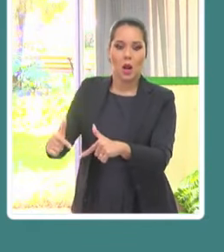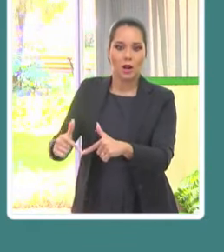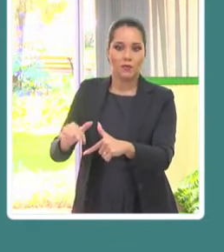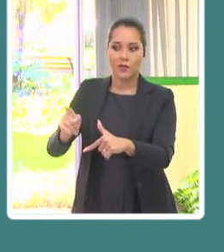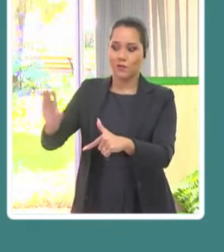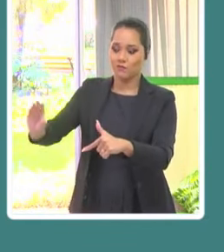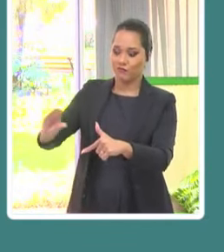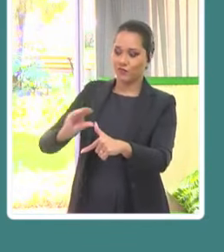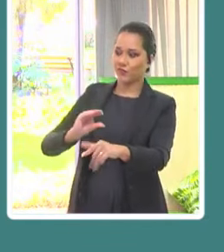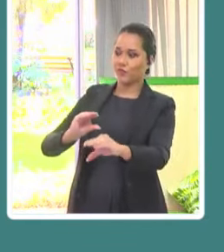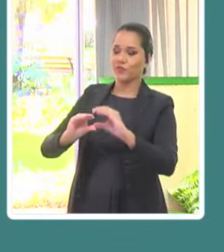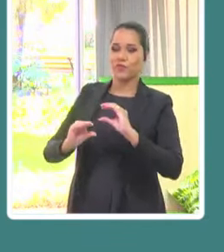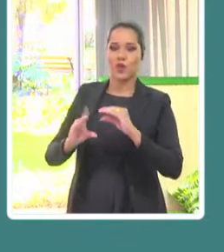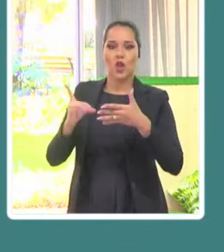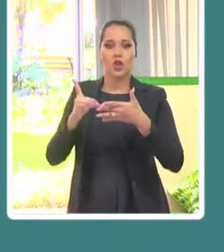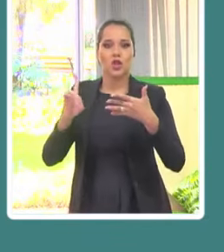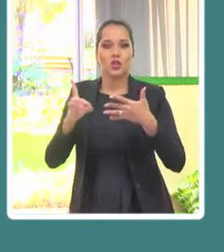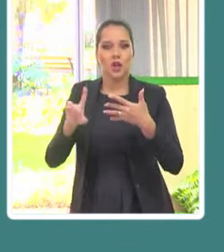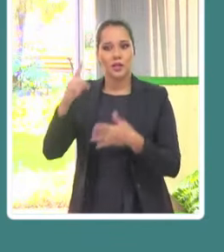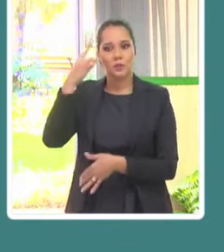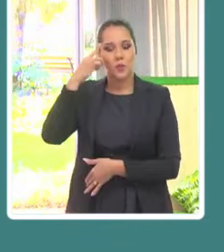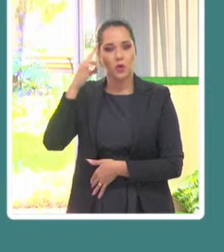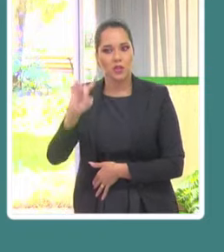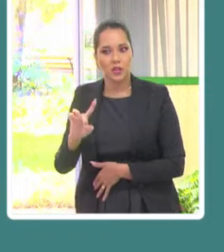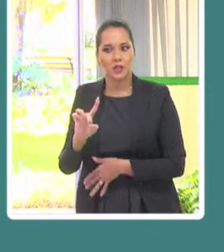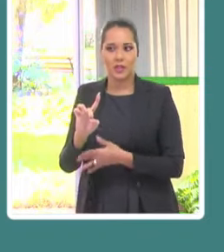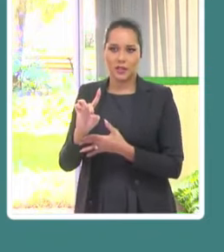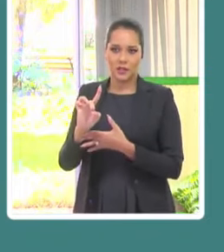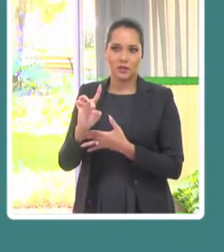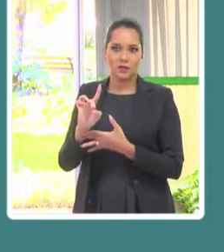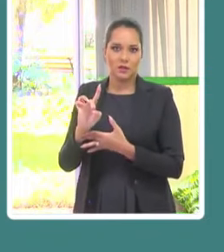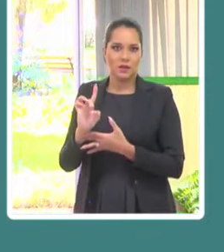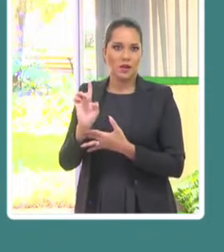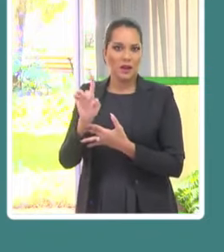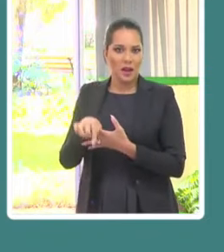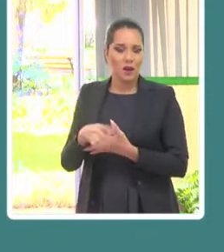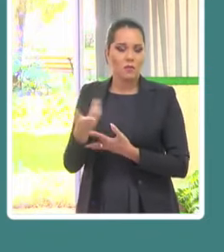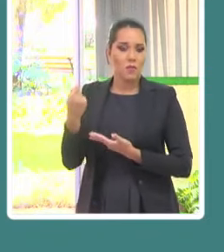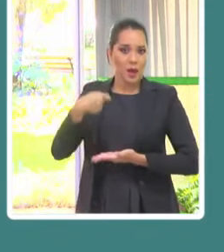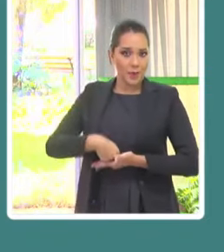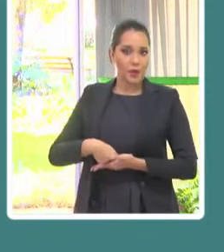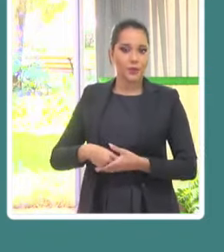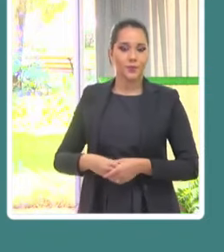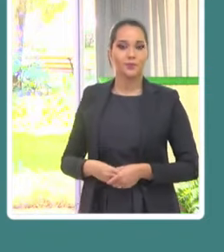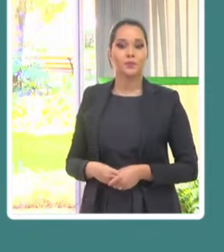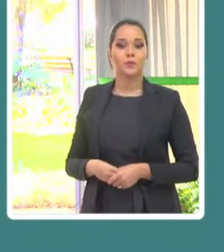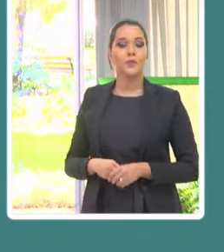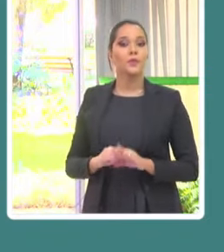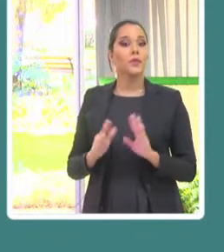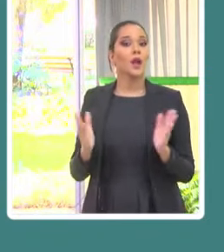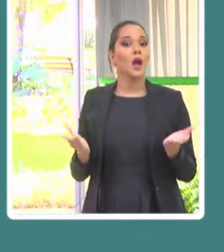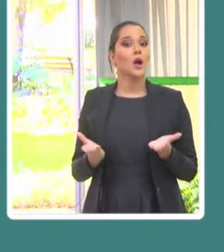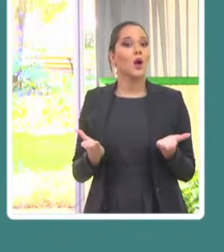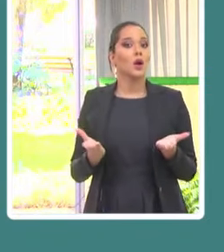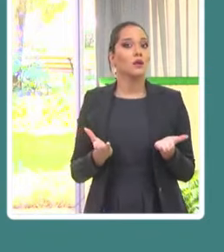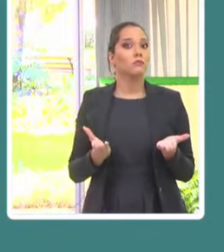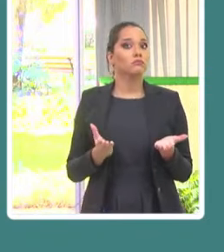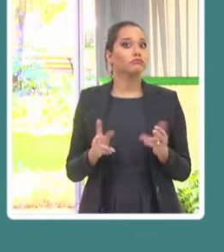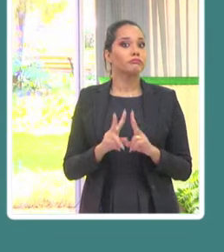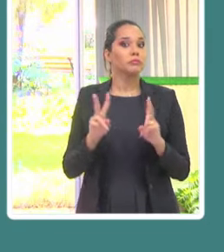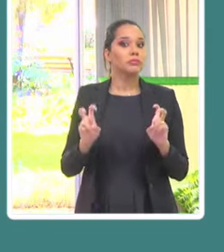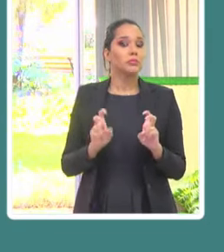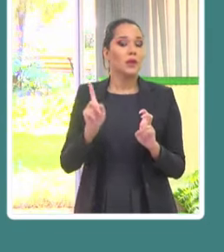day, that's the money goes. The thing was that we were pretty convinced that the money doesn't reach.